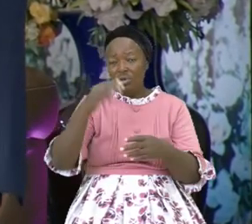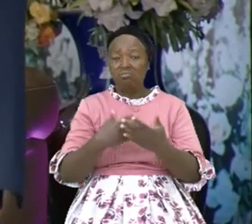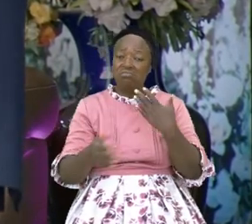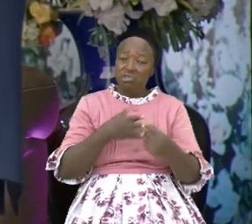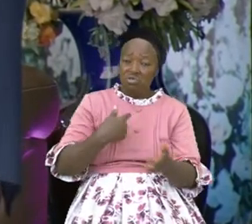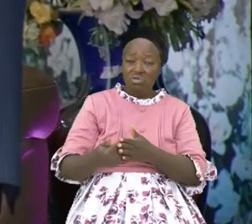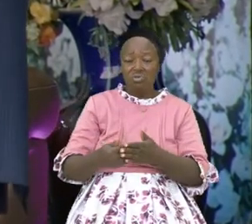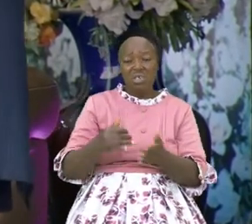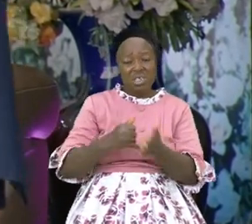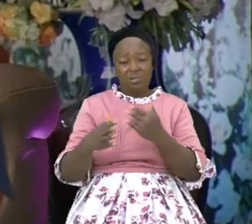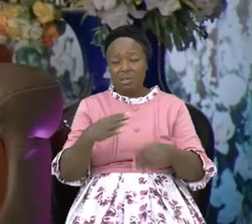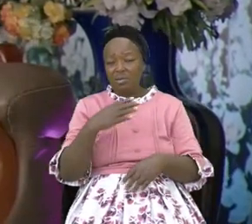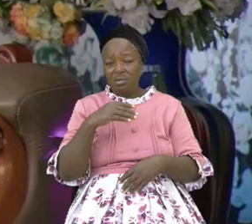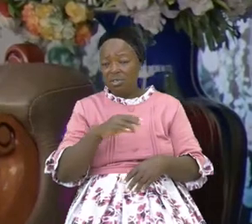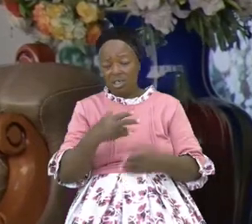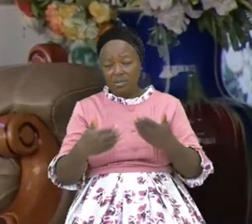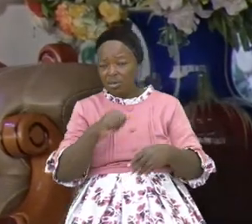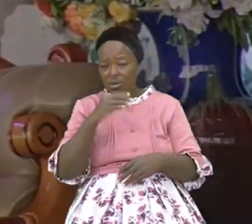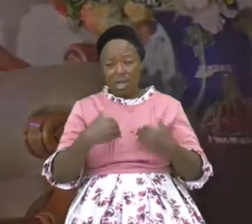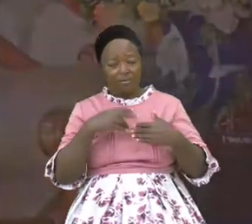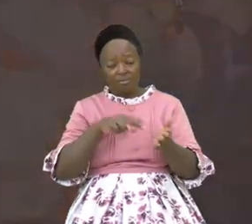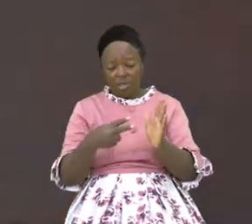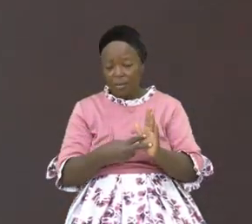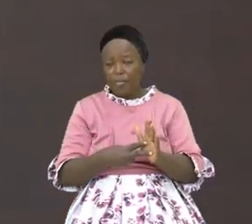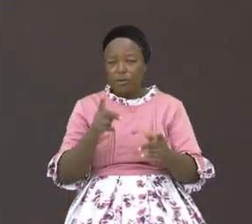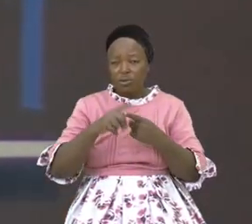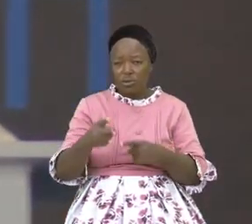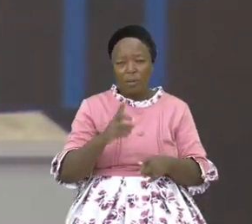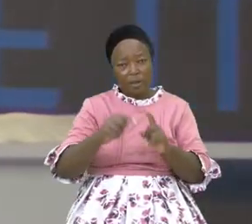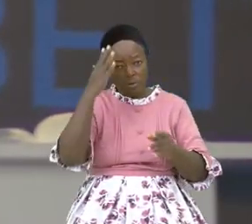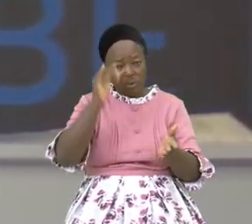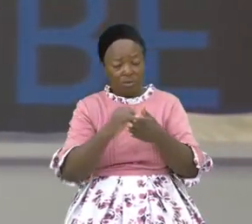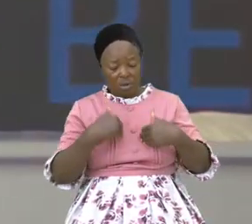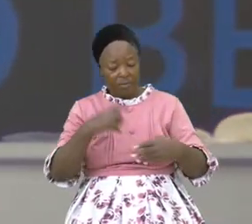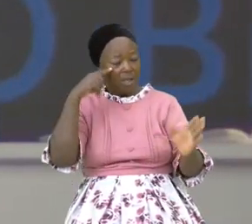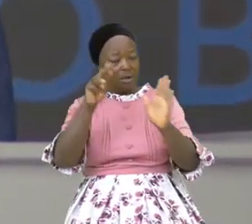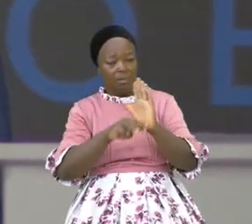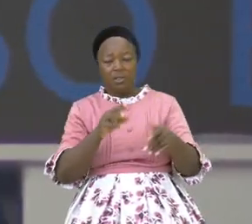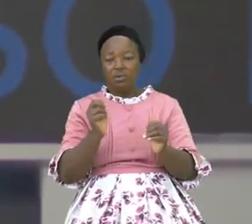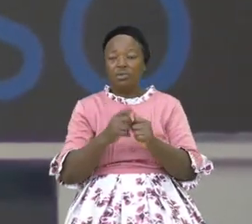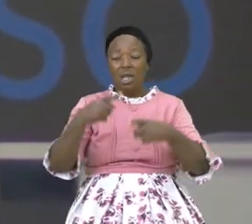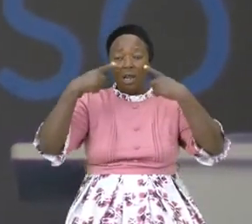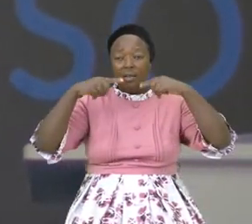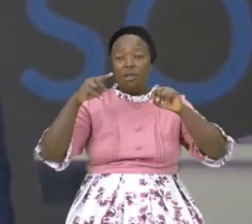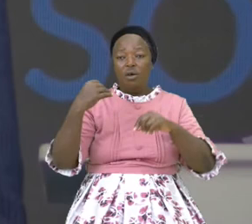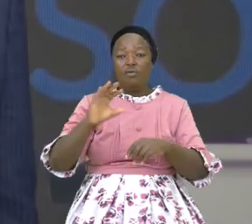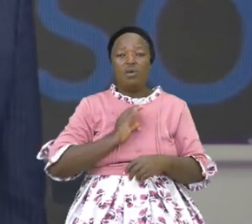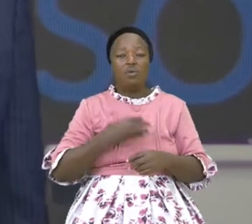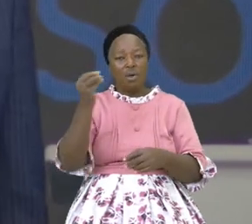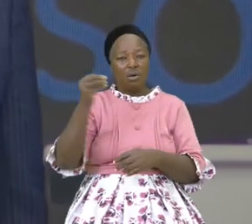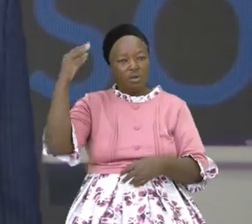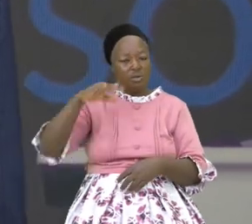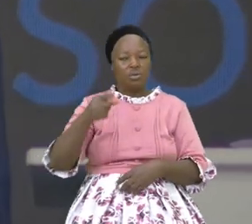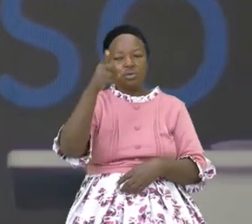look unreasonable, you know you have agreement with the pronouncement of our gracious